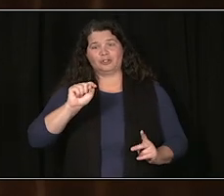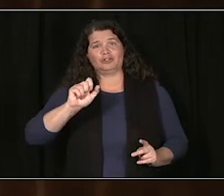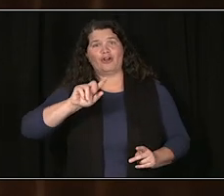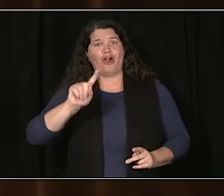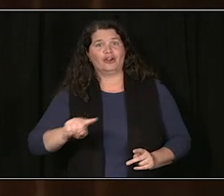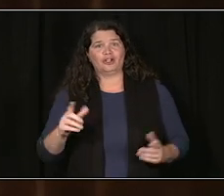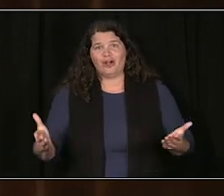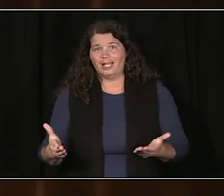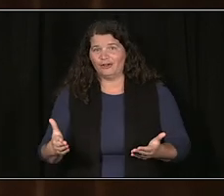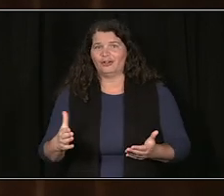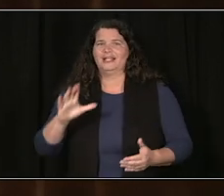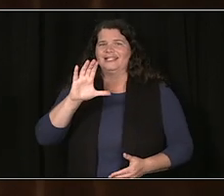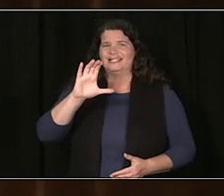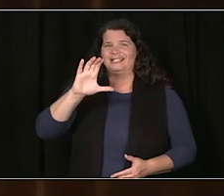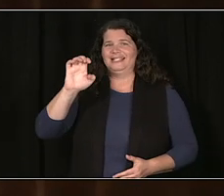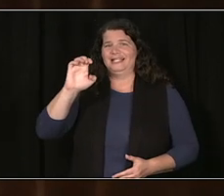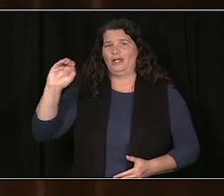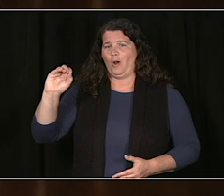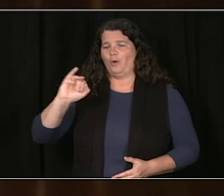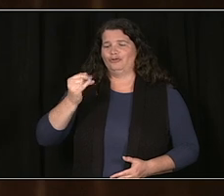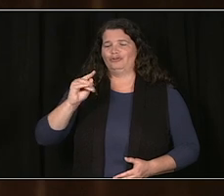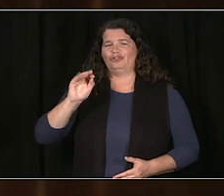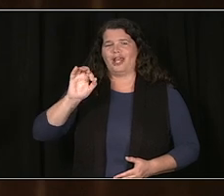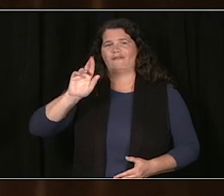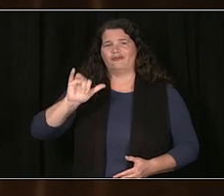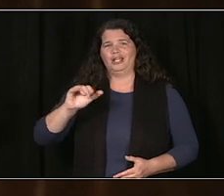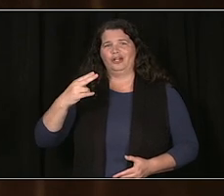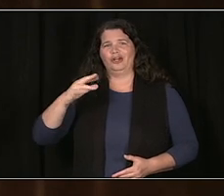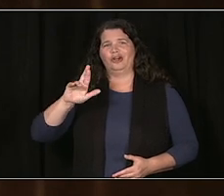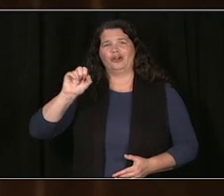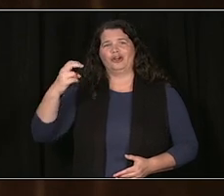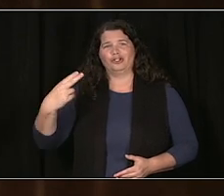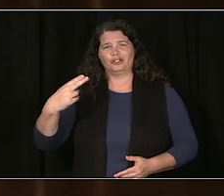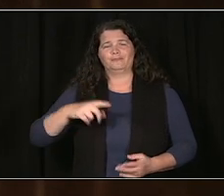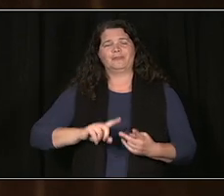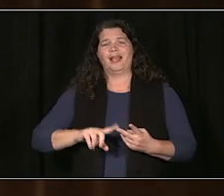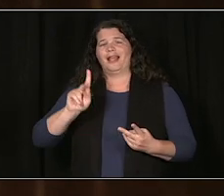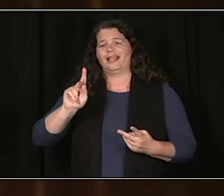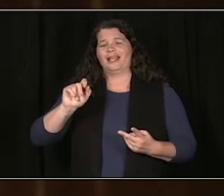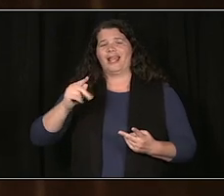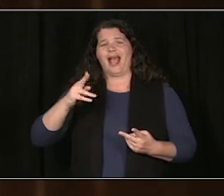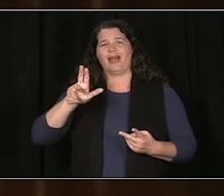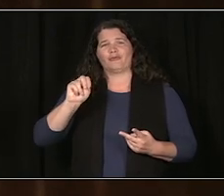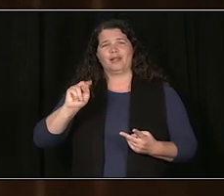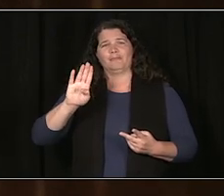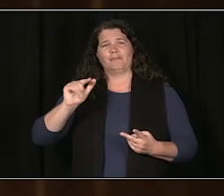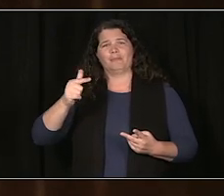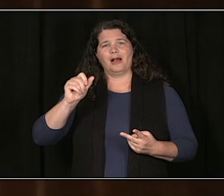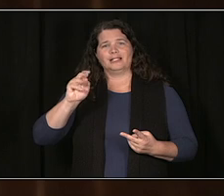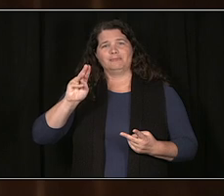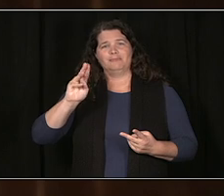Original Programming Catherine Bubsby, and Executive Vice President of Corporate and Brand Communications